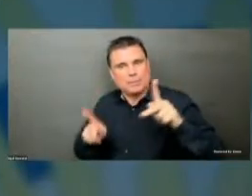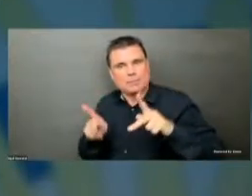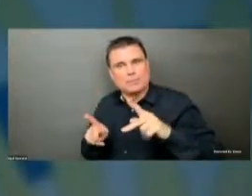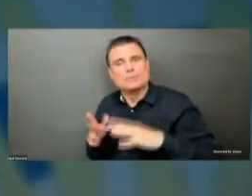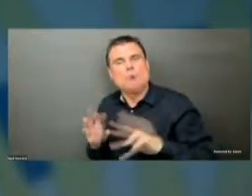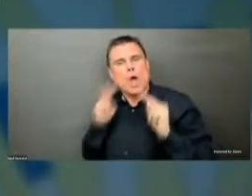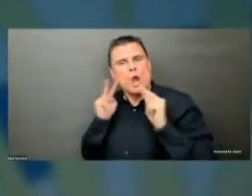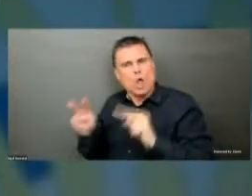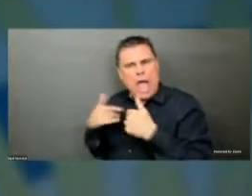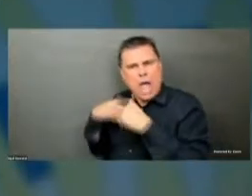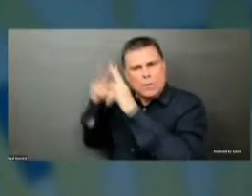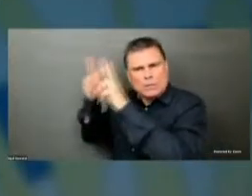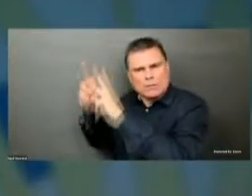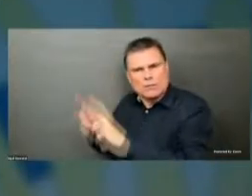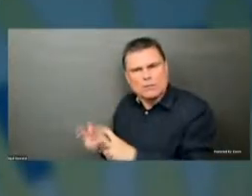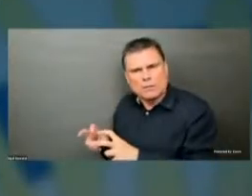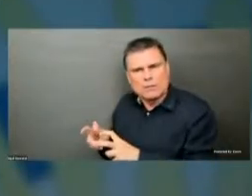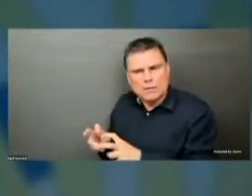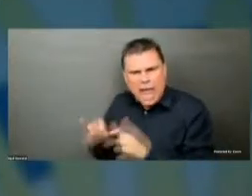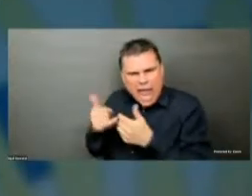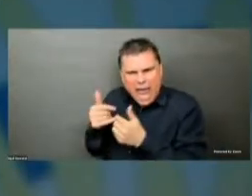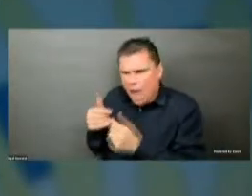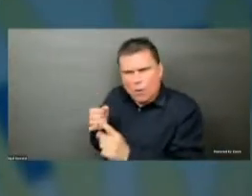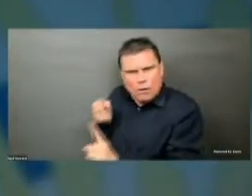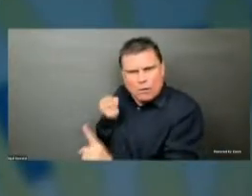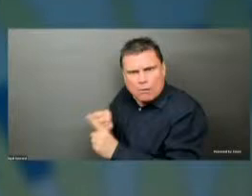the transmission of the virus in different settings.